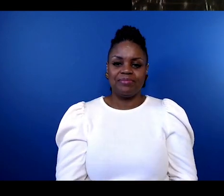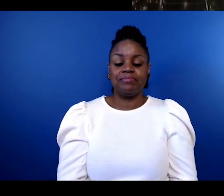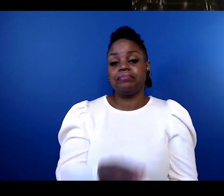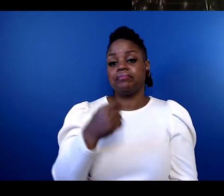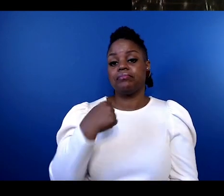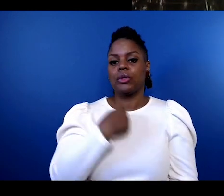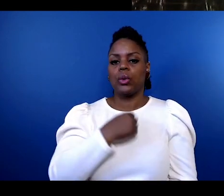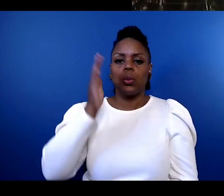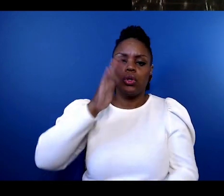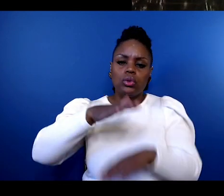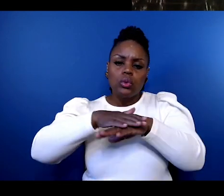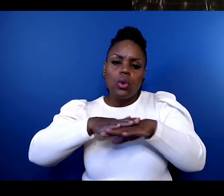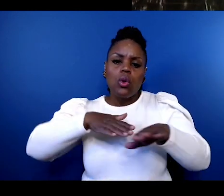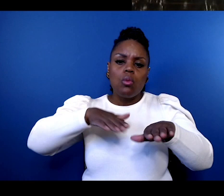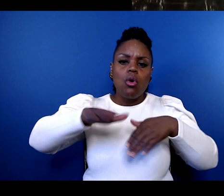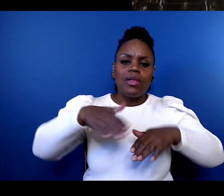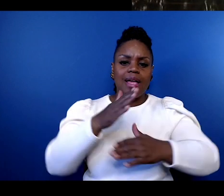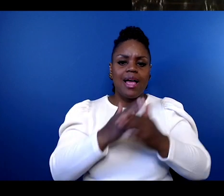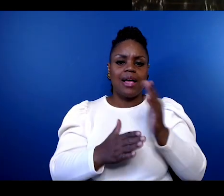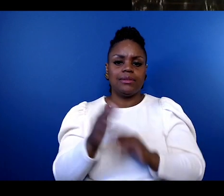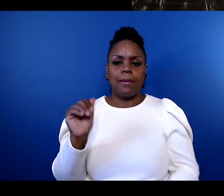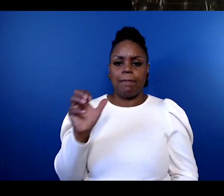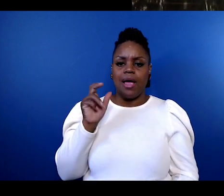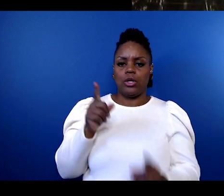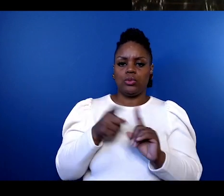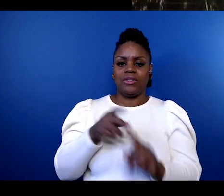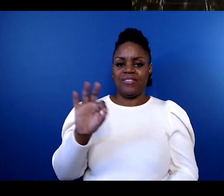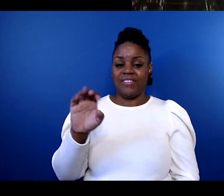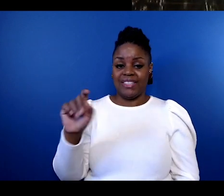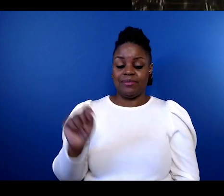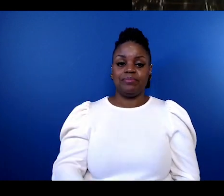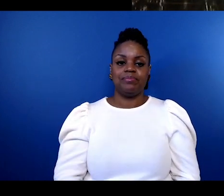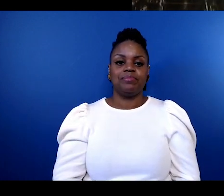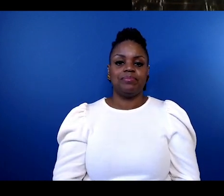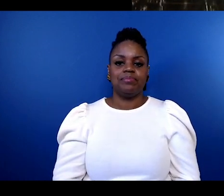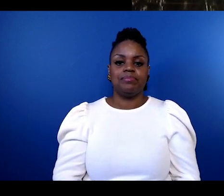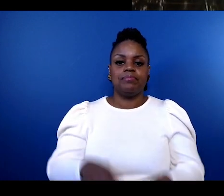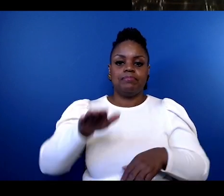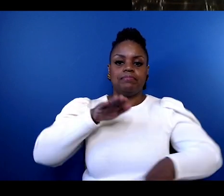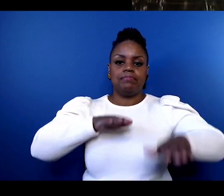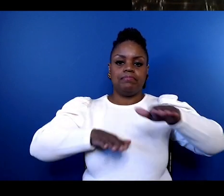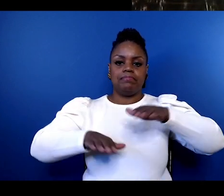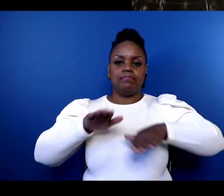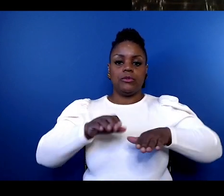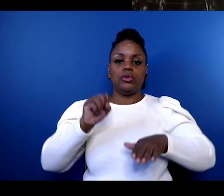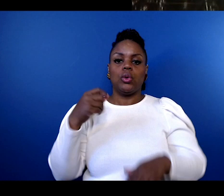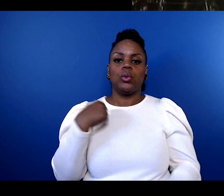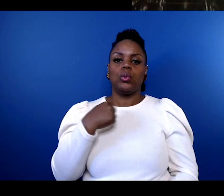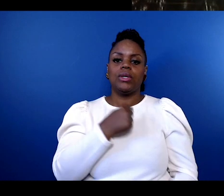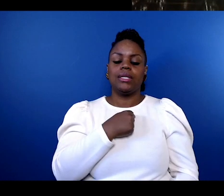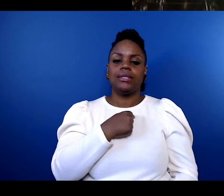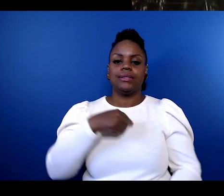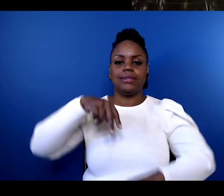As soon as you're ready, we're going to start to bend the knees. We're going to come into as deep a squat as you can. If you